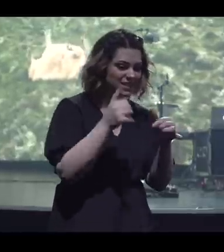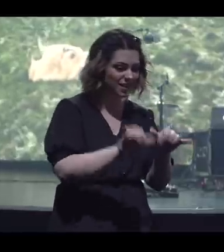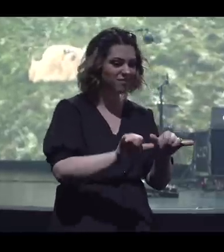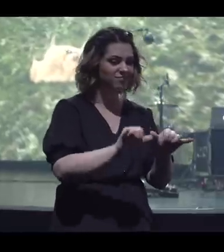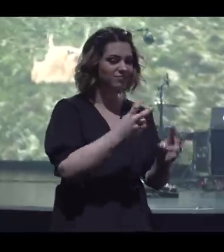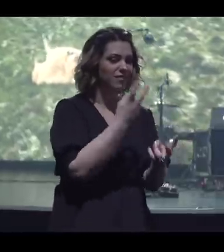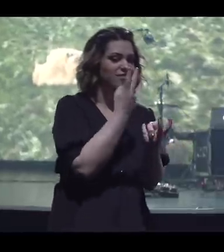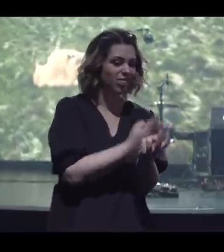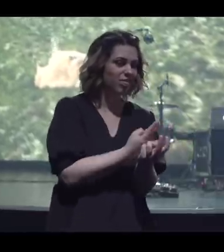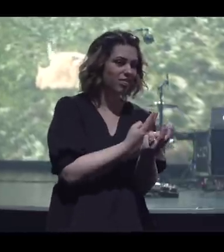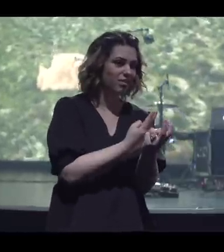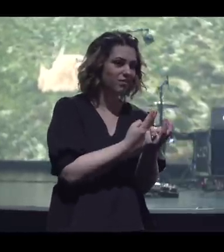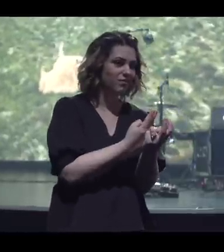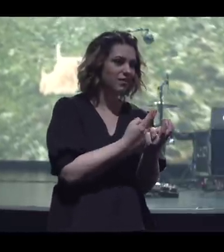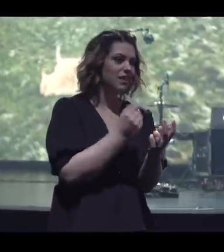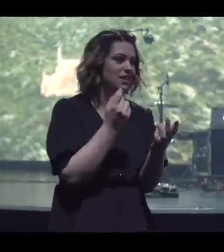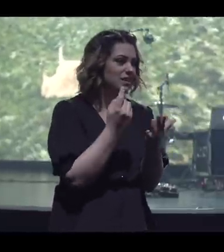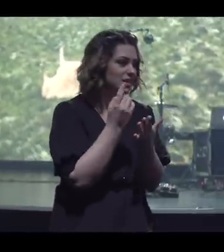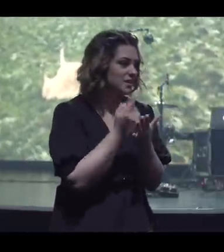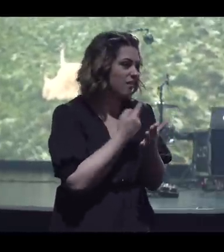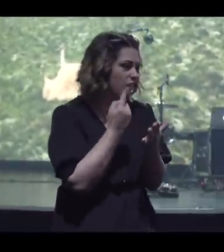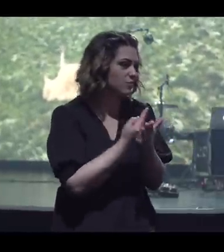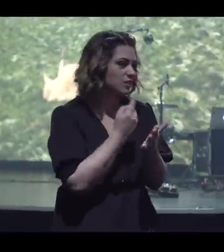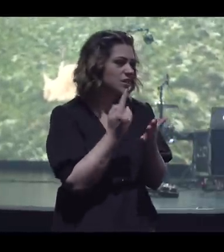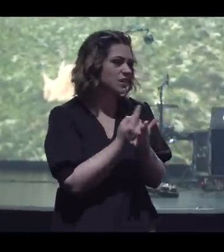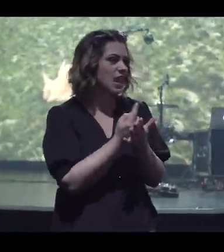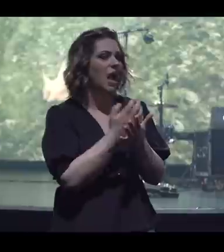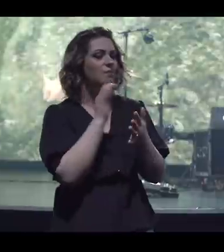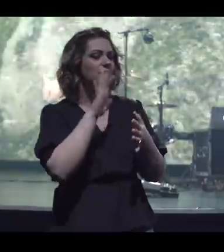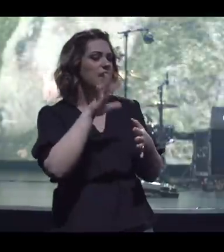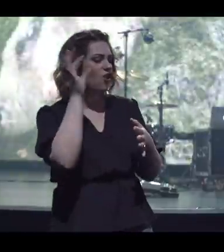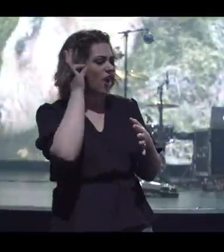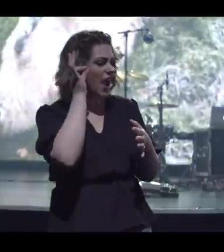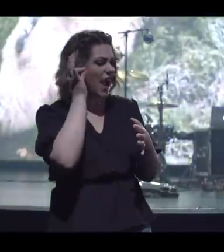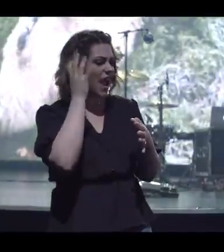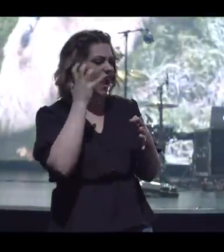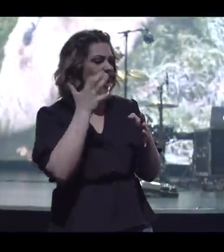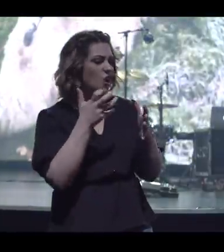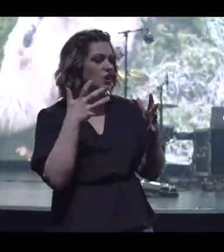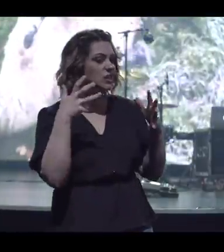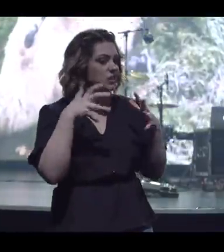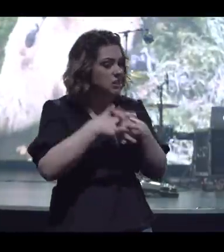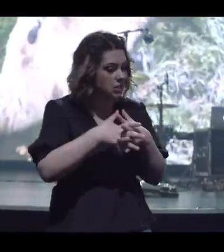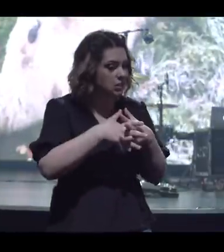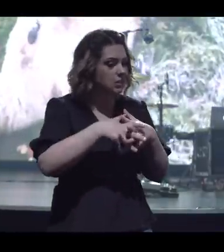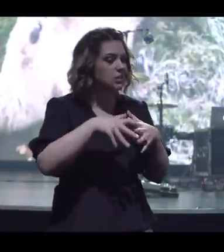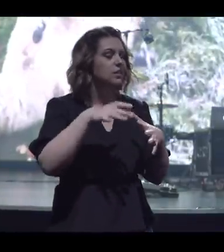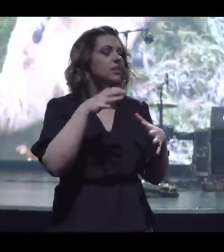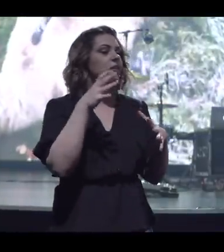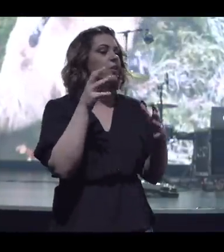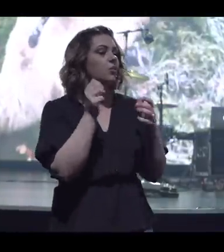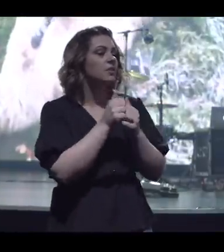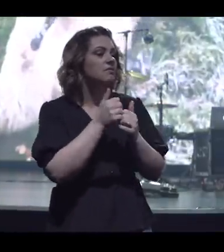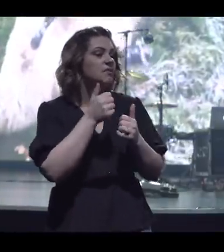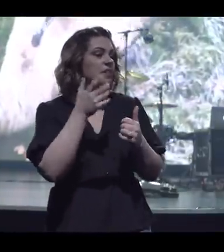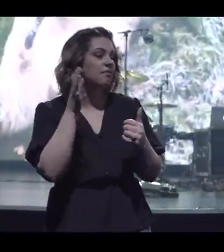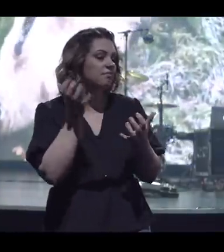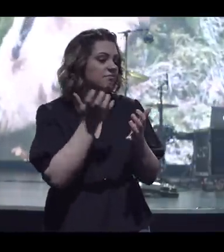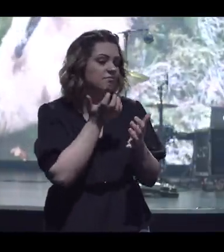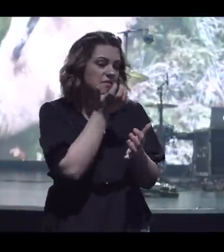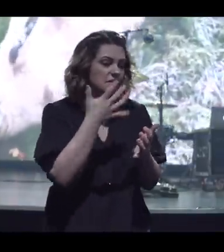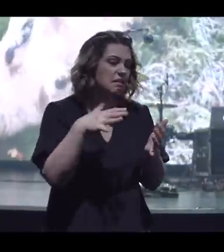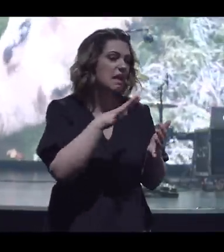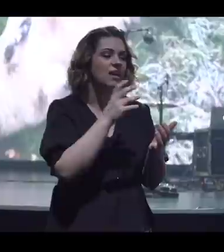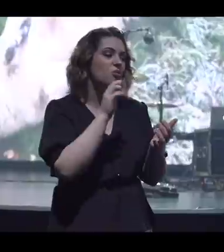stuck. Sometimes they're stuck because their wool is so heavy it drags them down. Sometimes they're stuck because they're with a lamb. Sometimes they're stuck because they're just